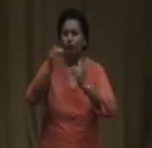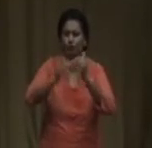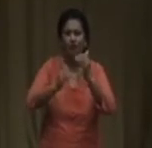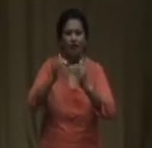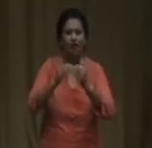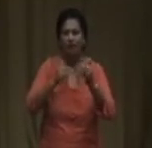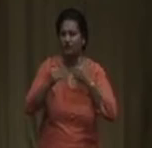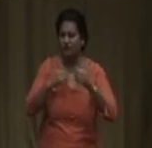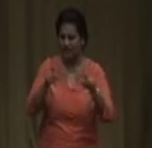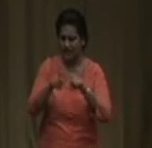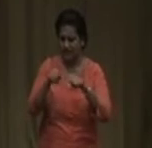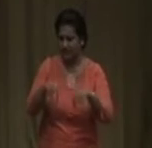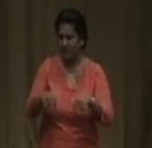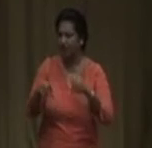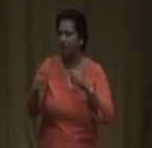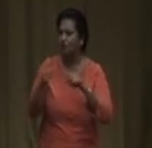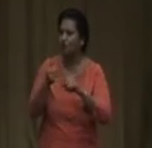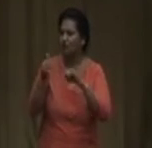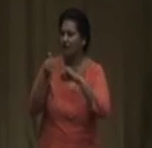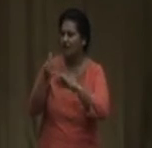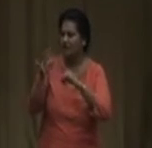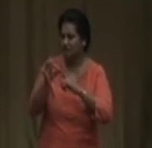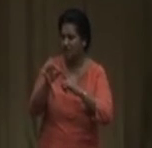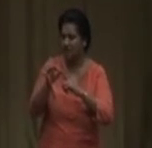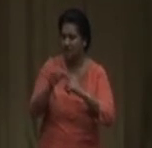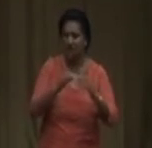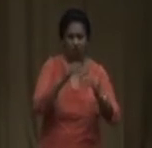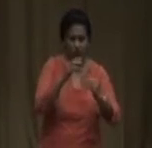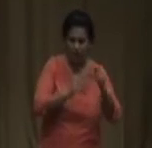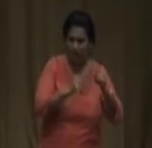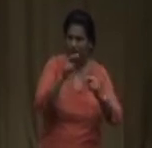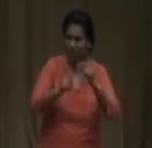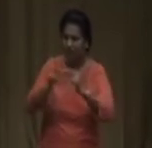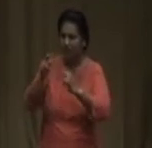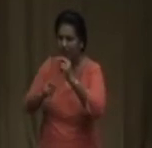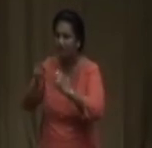South Pacific every week for the next 20 years.